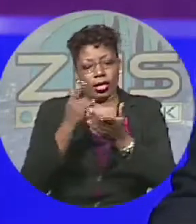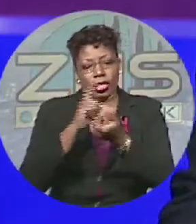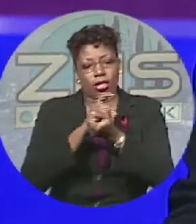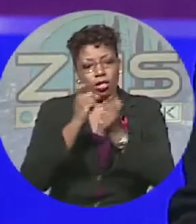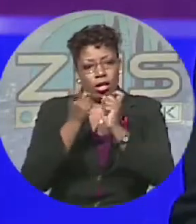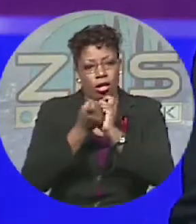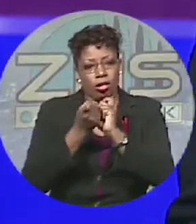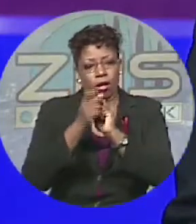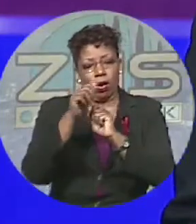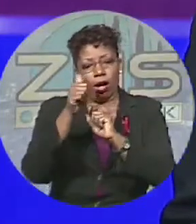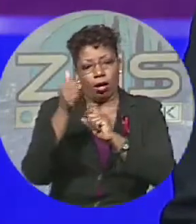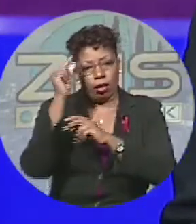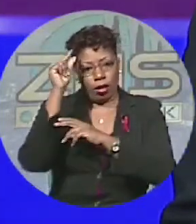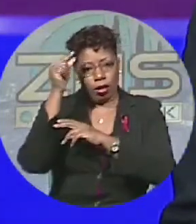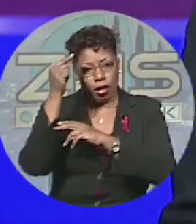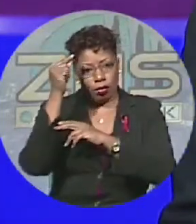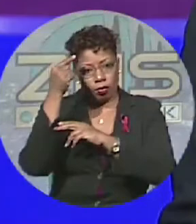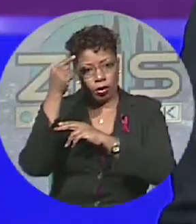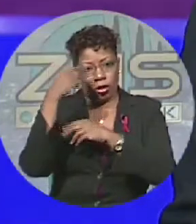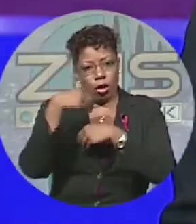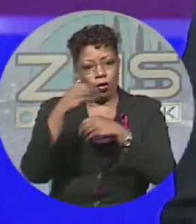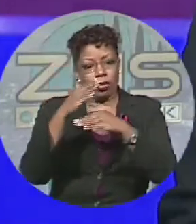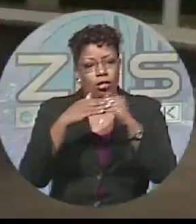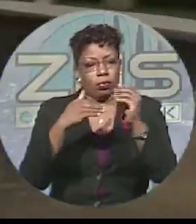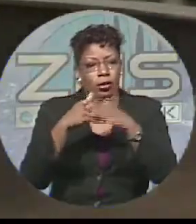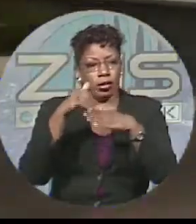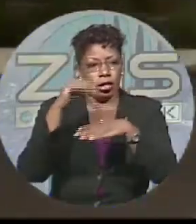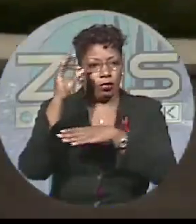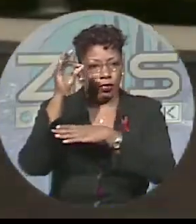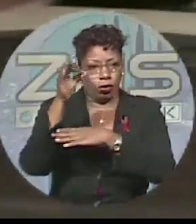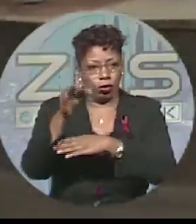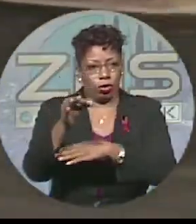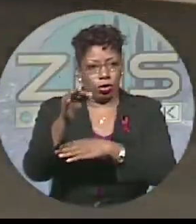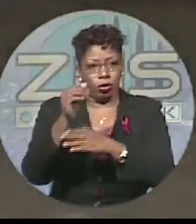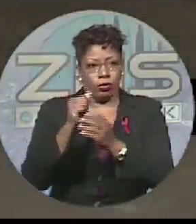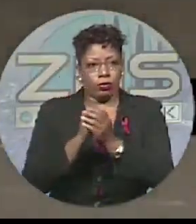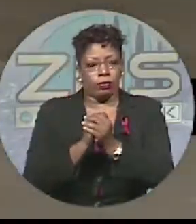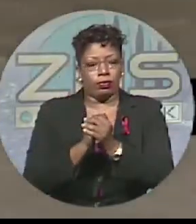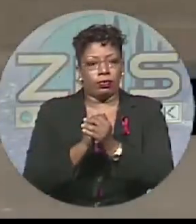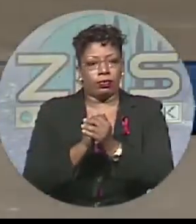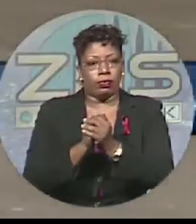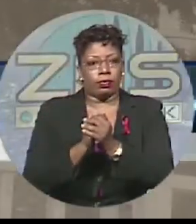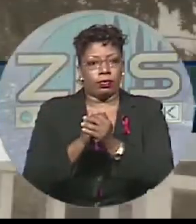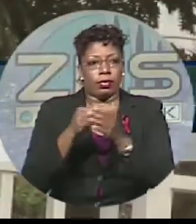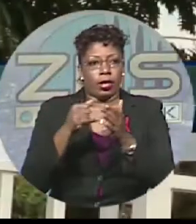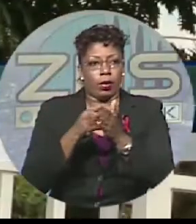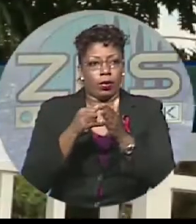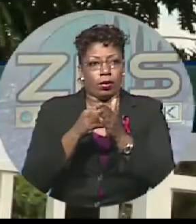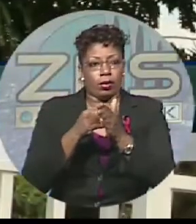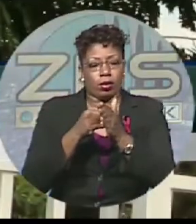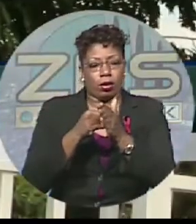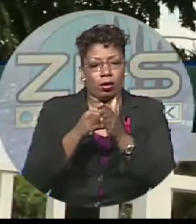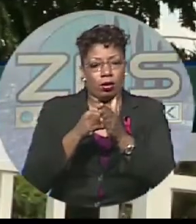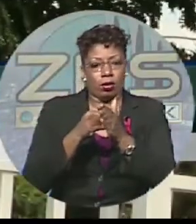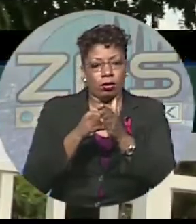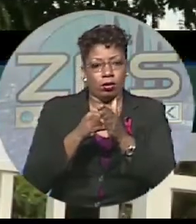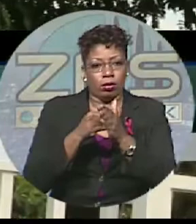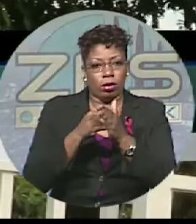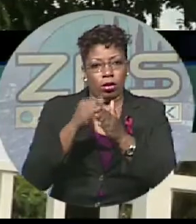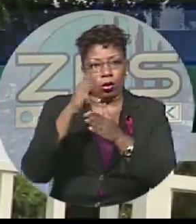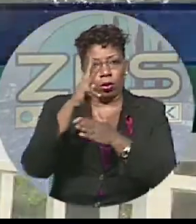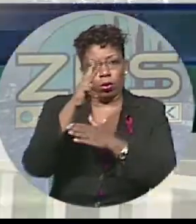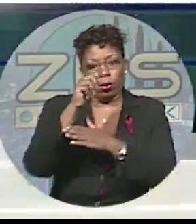way other government offices are built in the future. It was a shell of a warehouse a few months ago that's now been